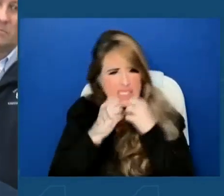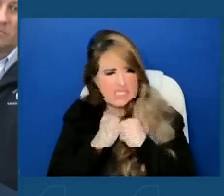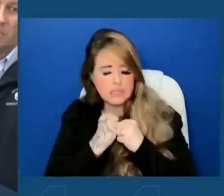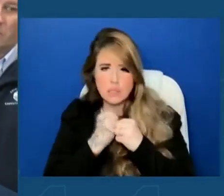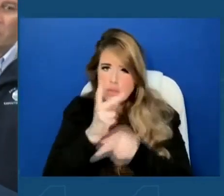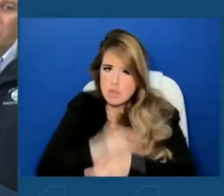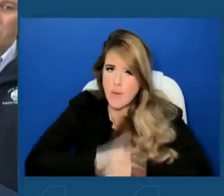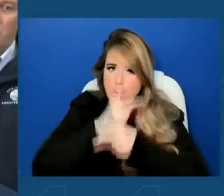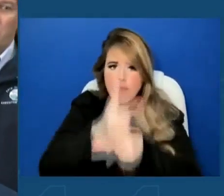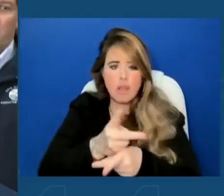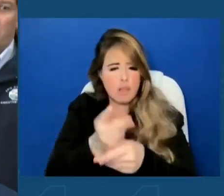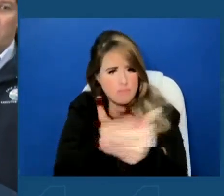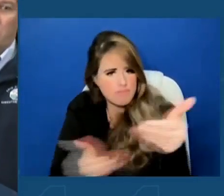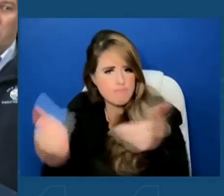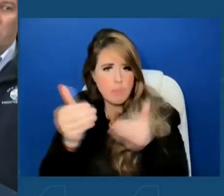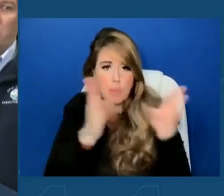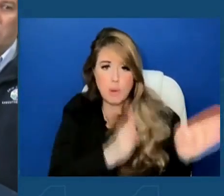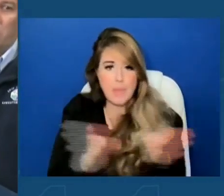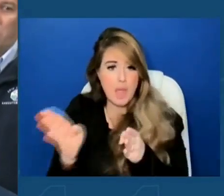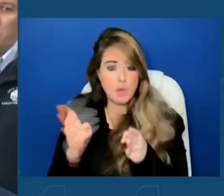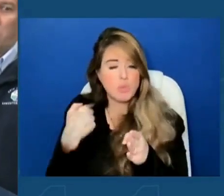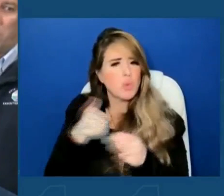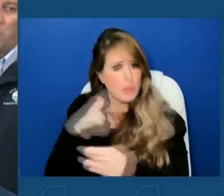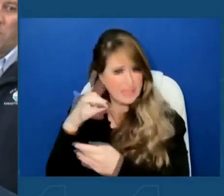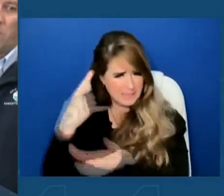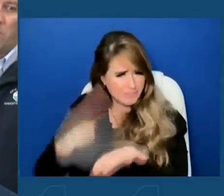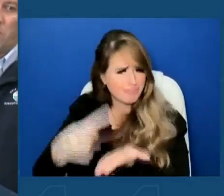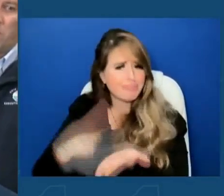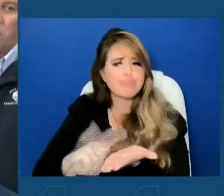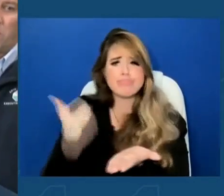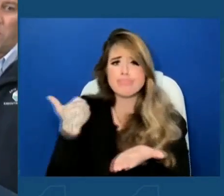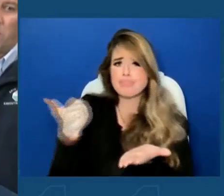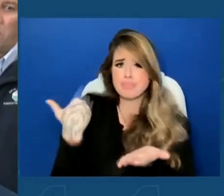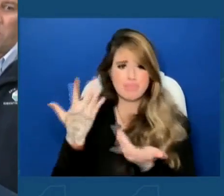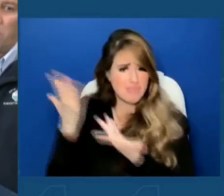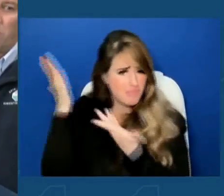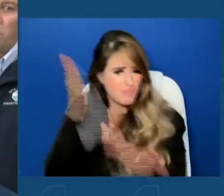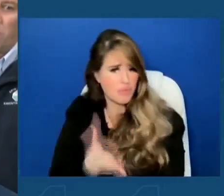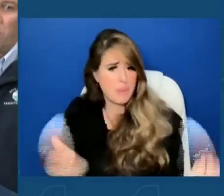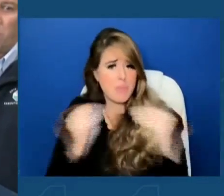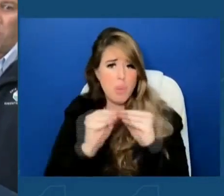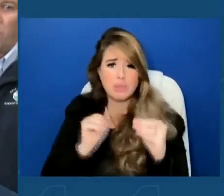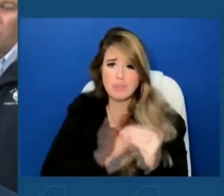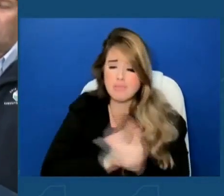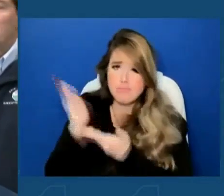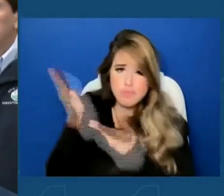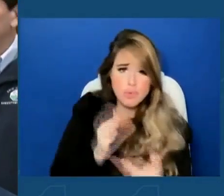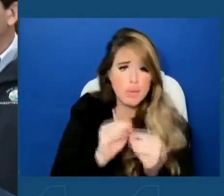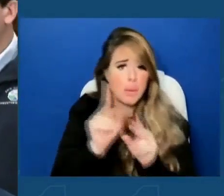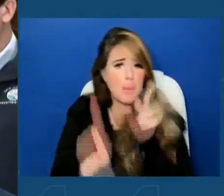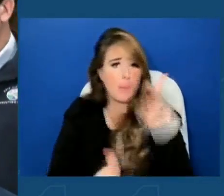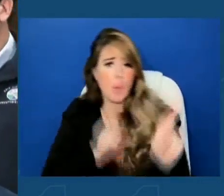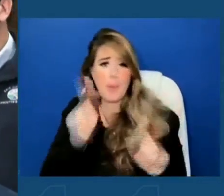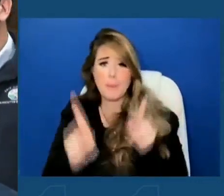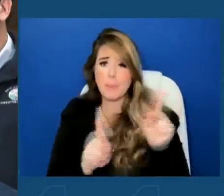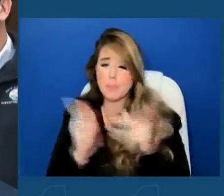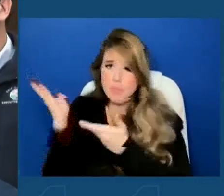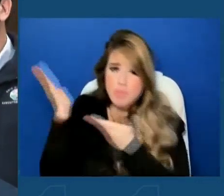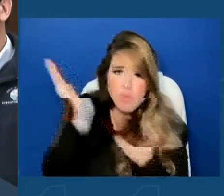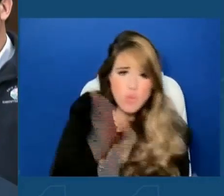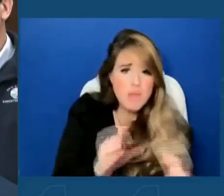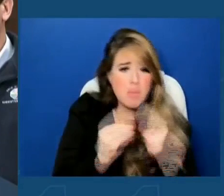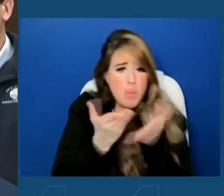we can bring in resources, manpower, womanpower, and starting with our utilities. We knew that if the power went